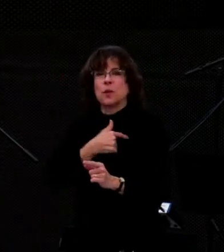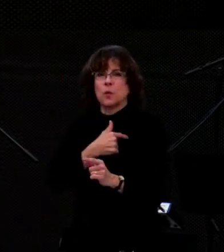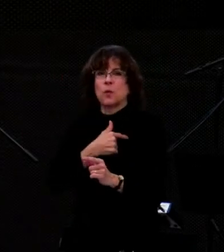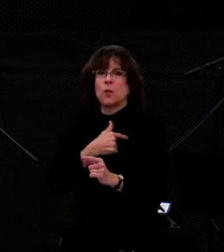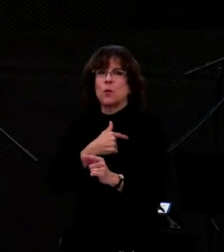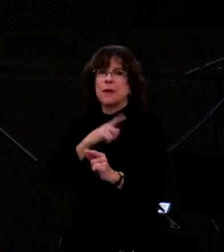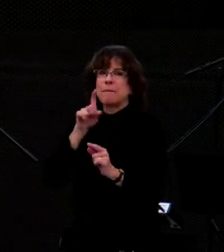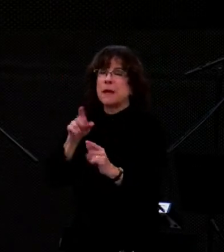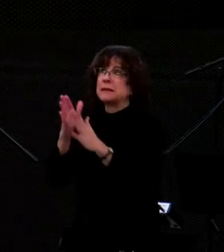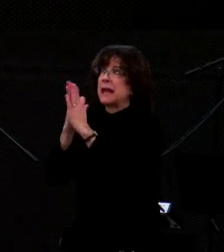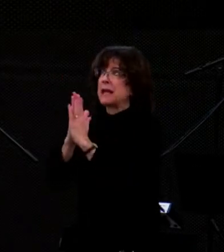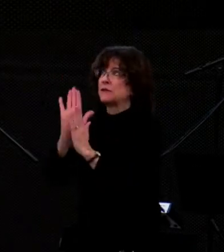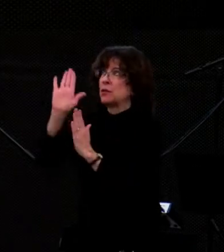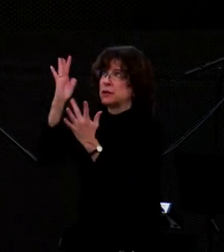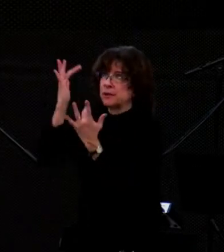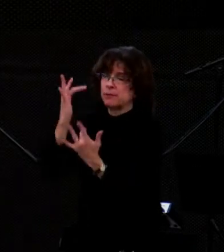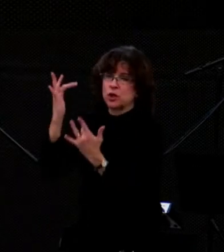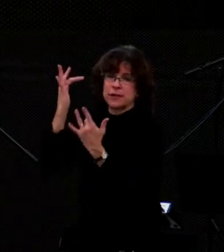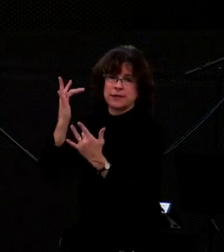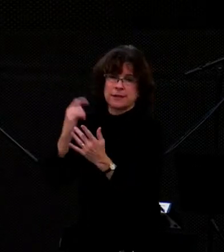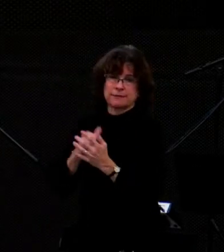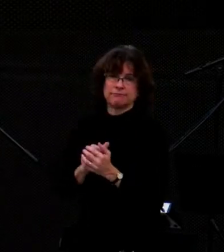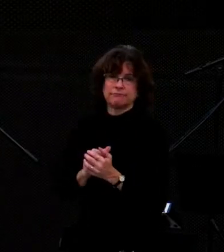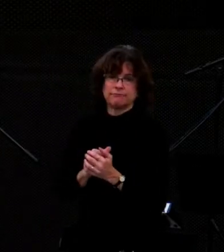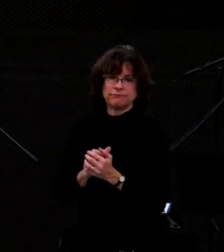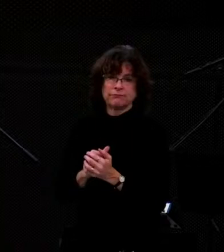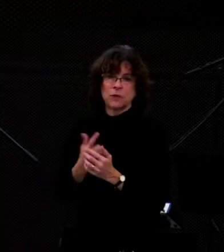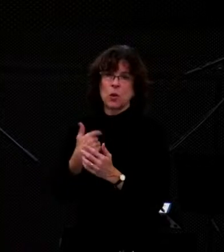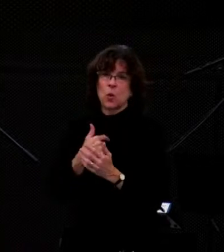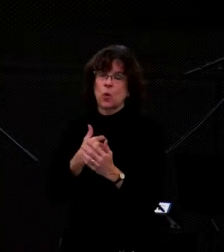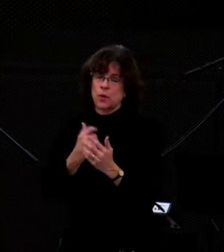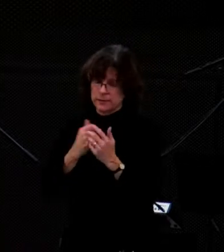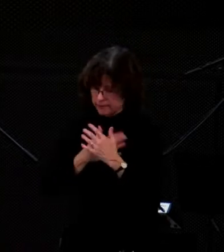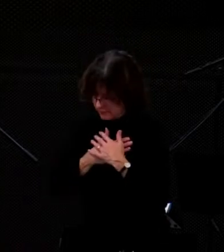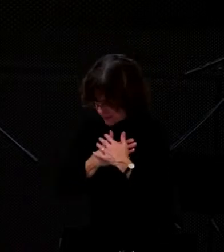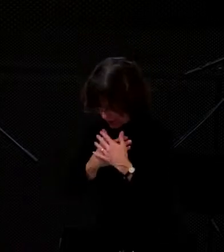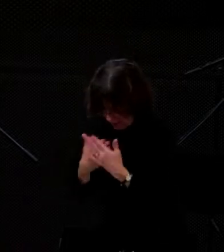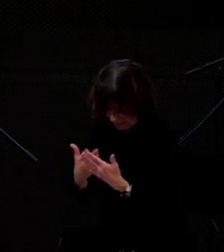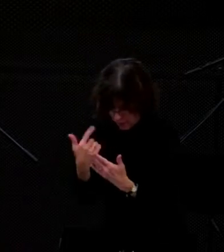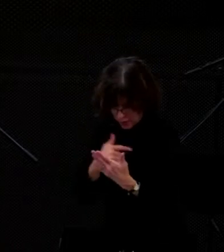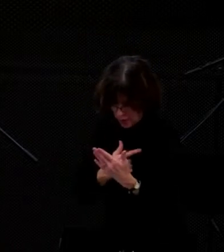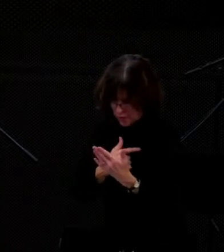mercy. We bring ourselves low. We acknowledge our poverty of spirit.